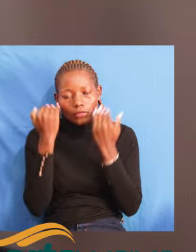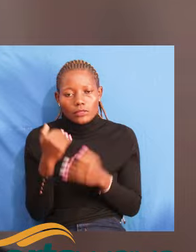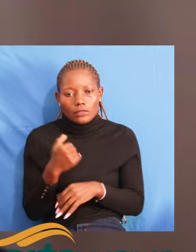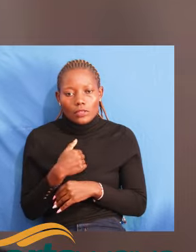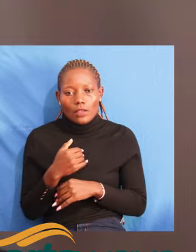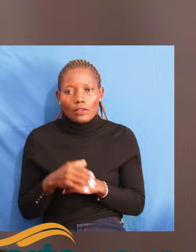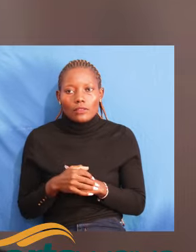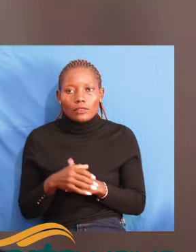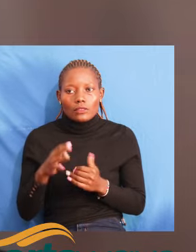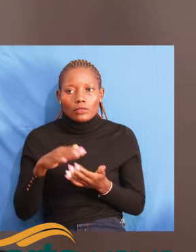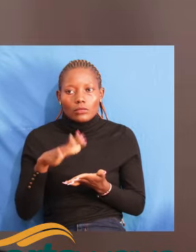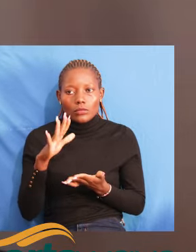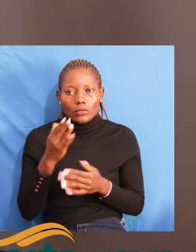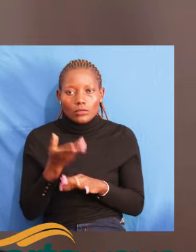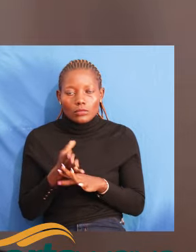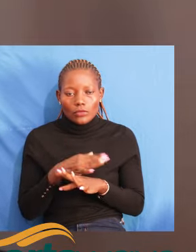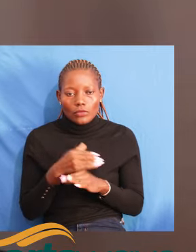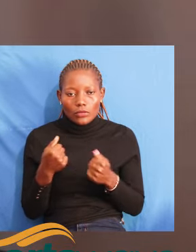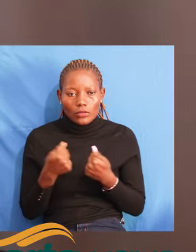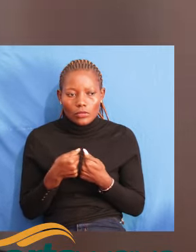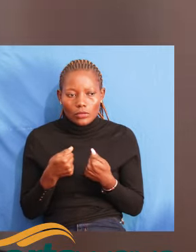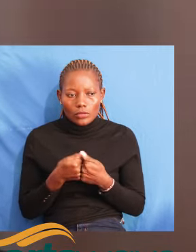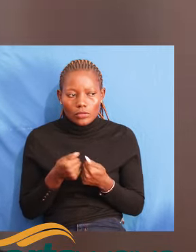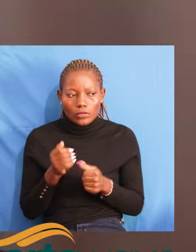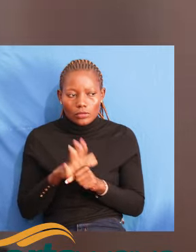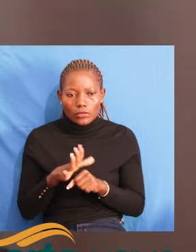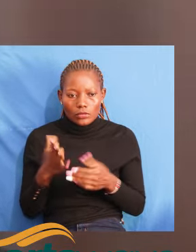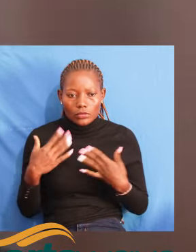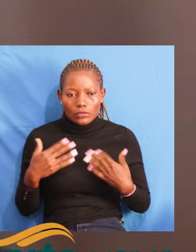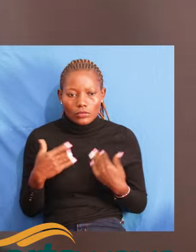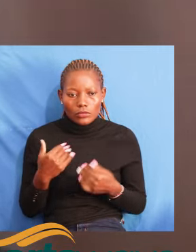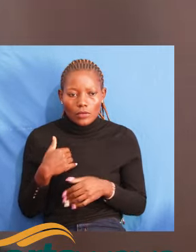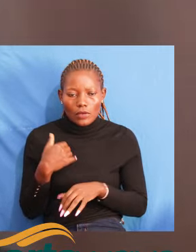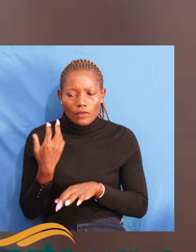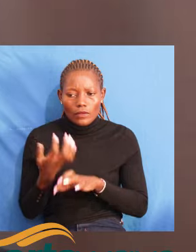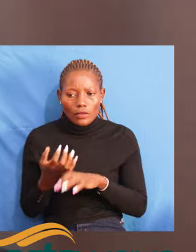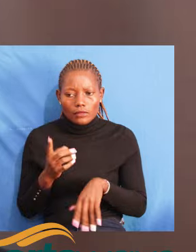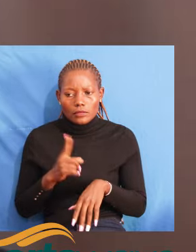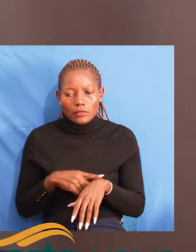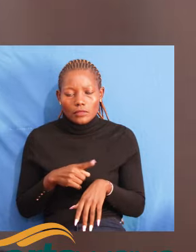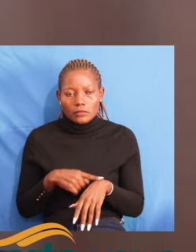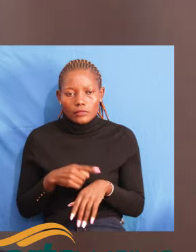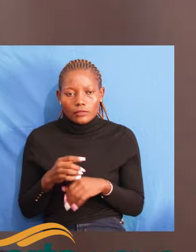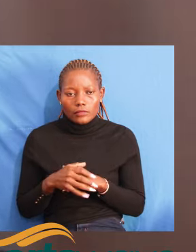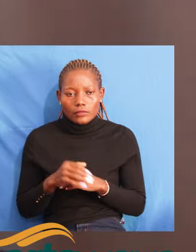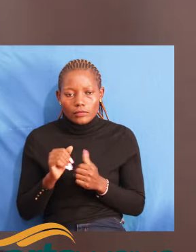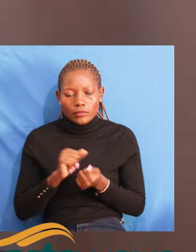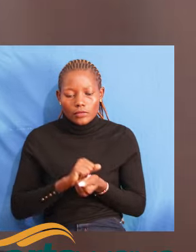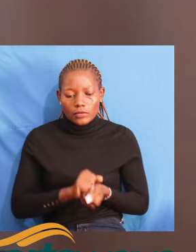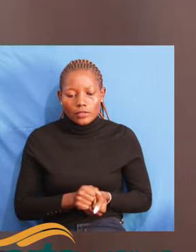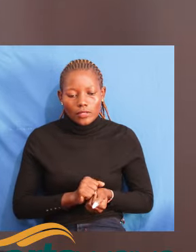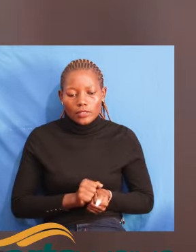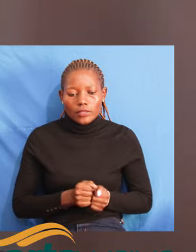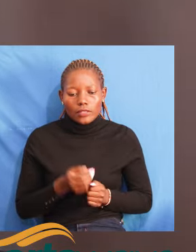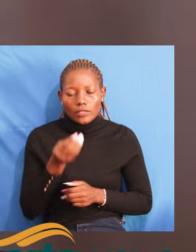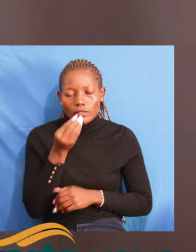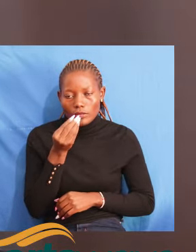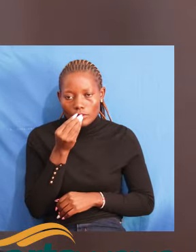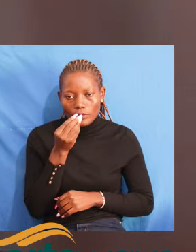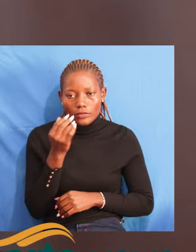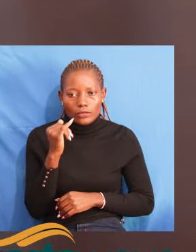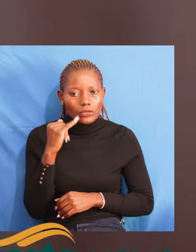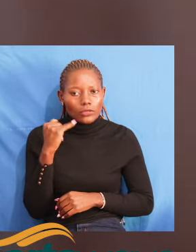like, especially right before the competition, so many people have a hard time to, digest foods. So